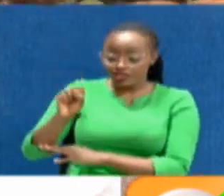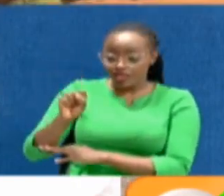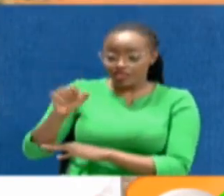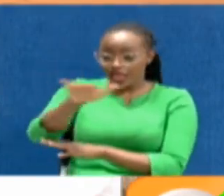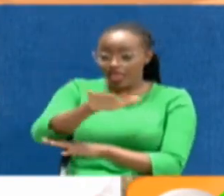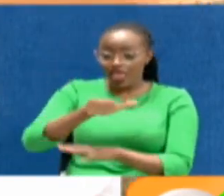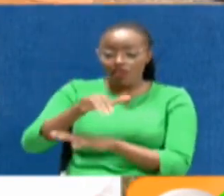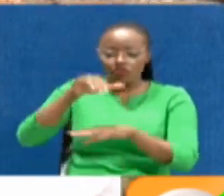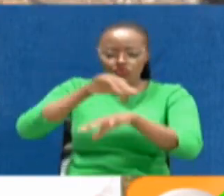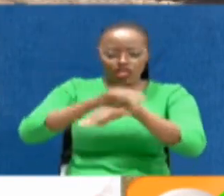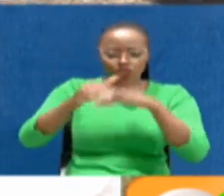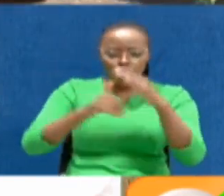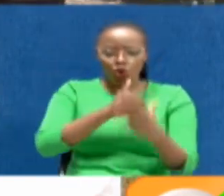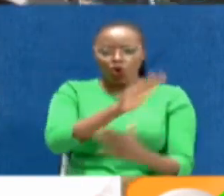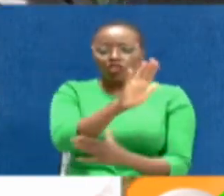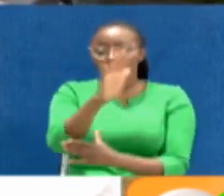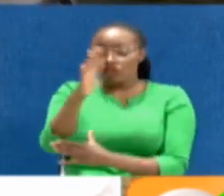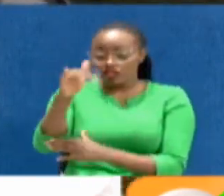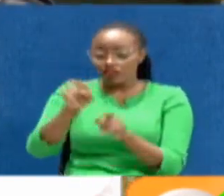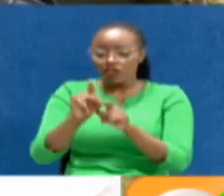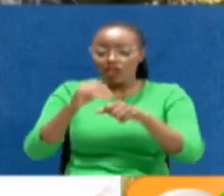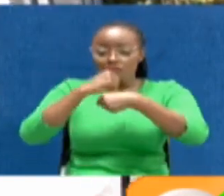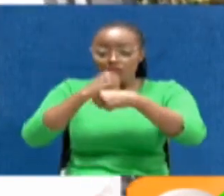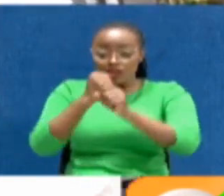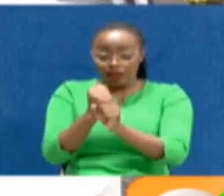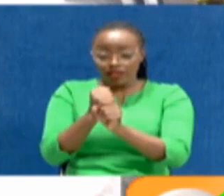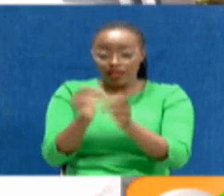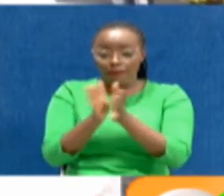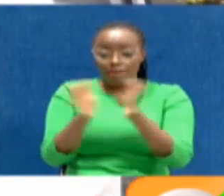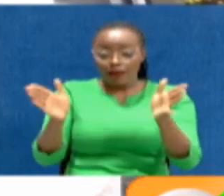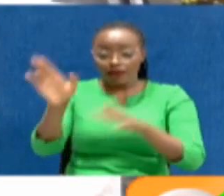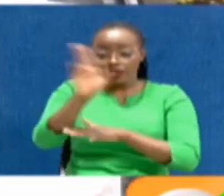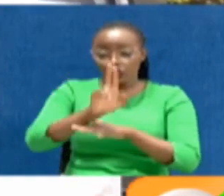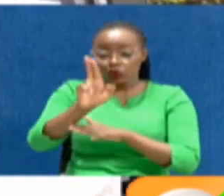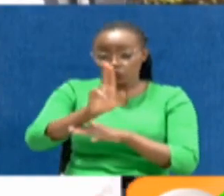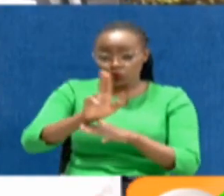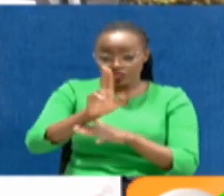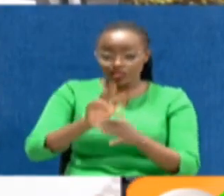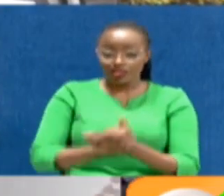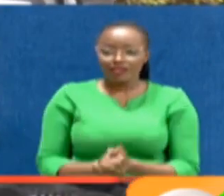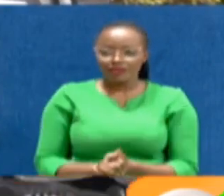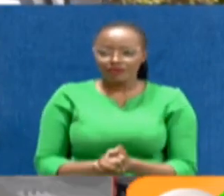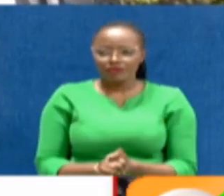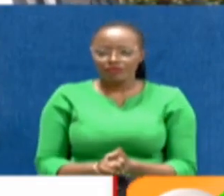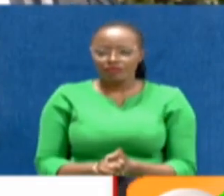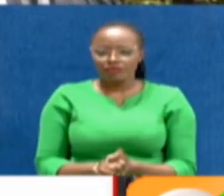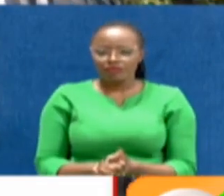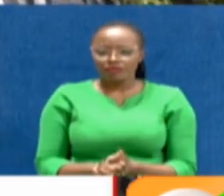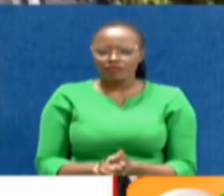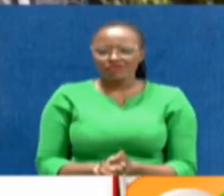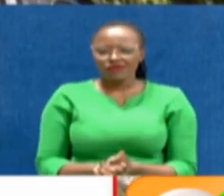reclaim all forest land that had been set out for public use. Samogina, Citizen TV, Nairobi.